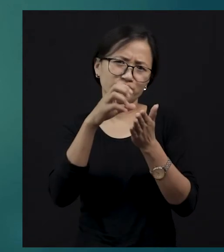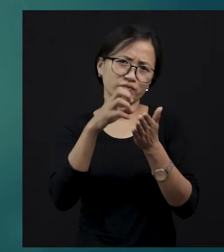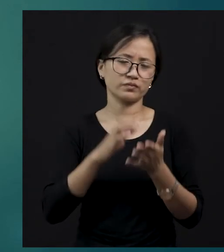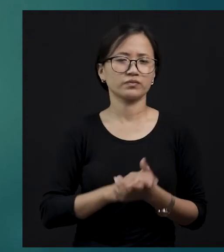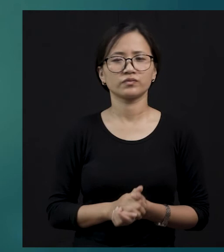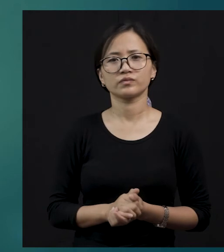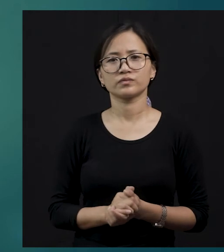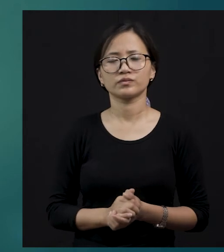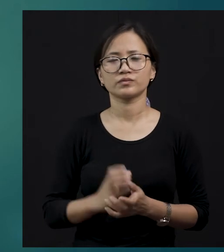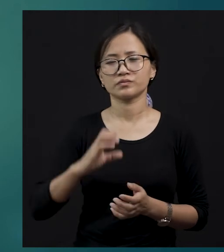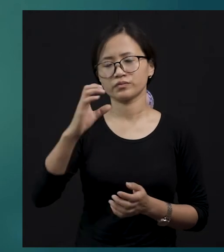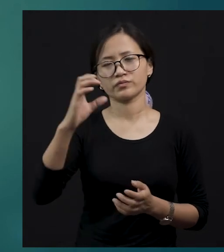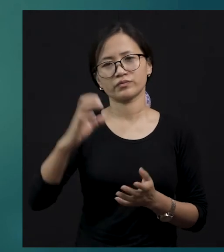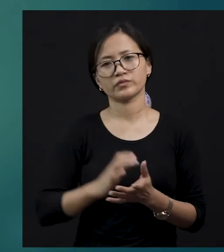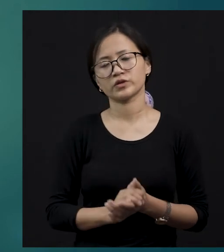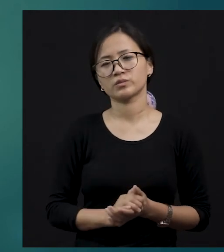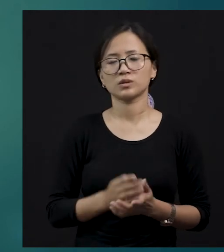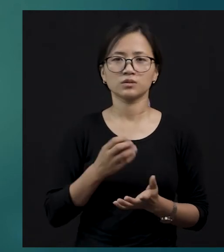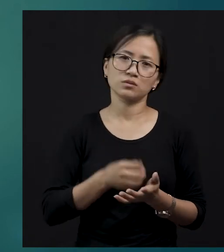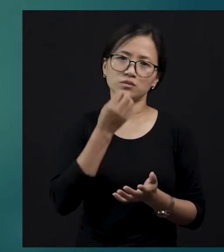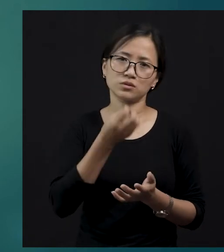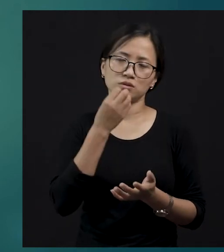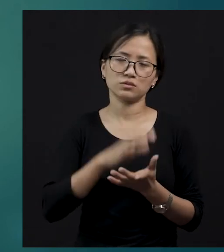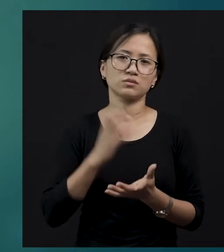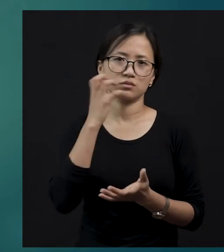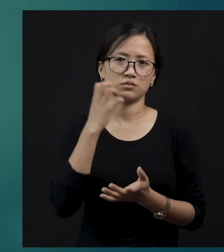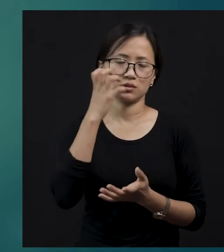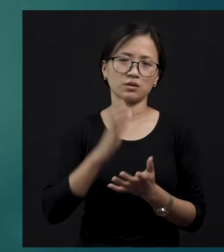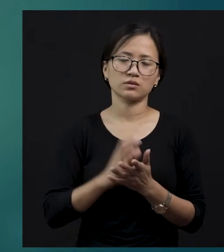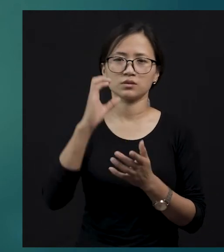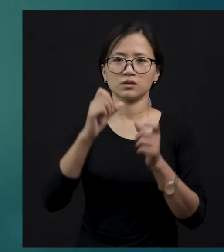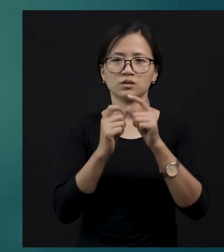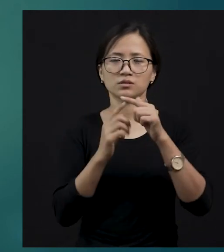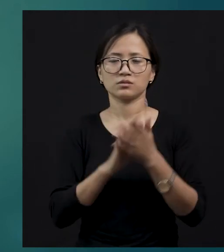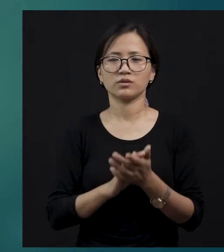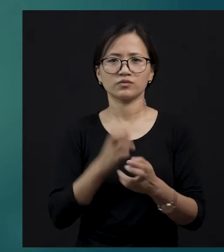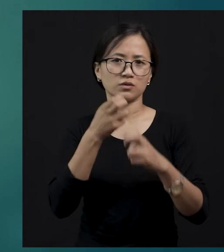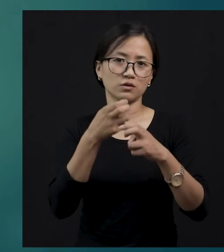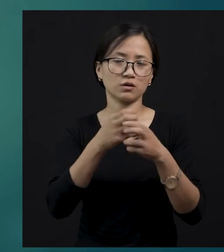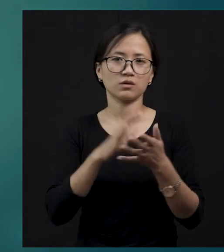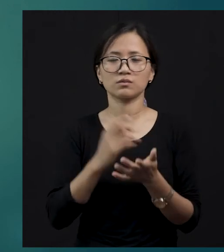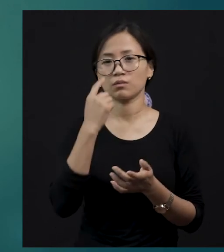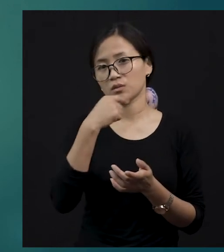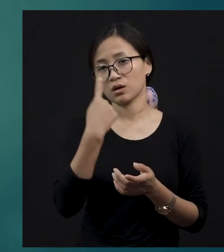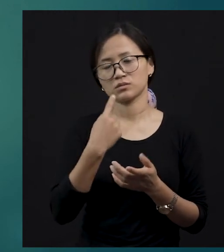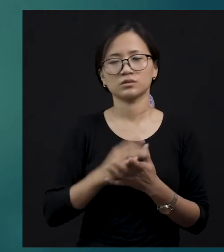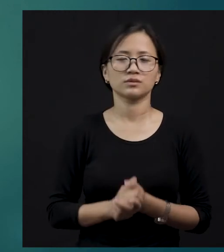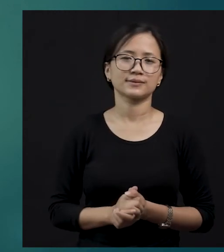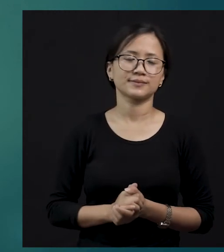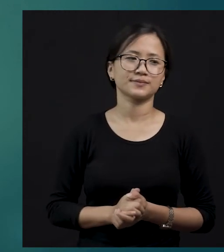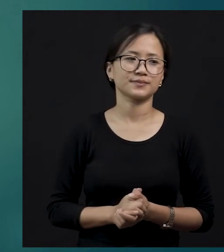get hurt. But for a camel, it can just chew up the cactus too because of the rough mouth that it has. So that is